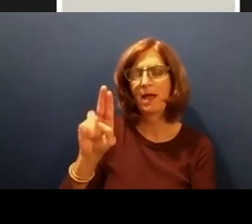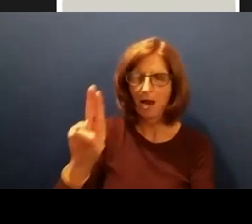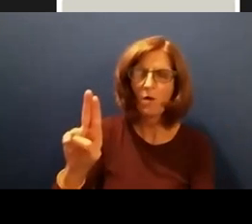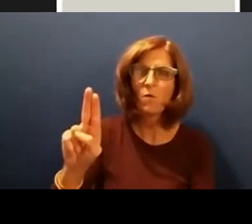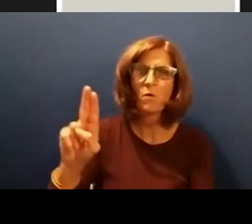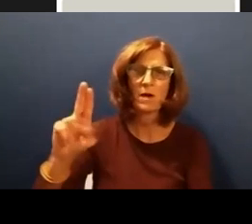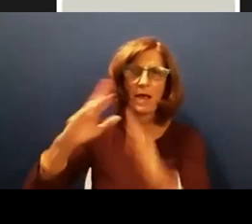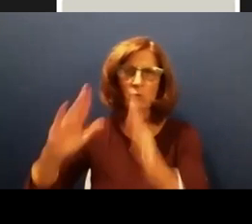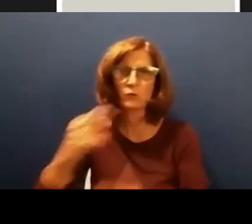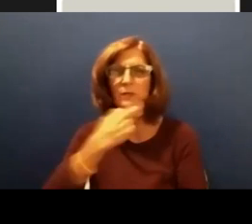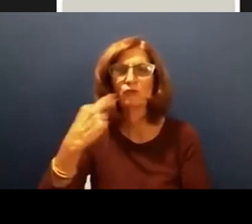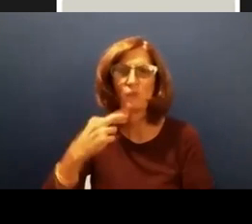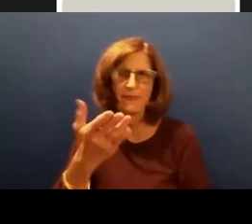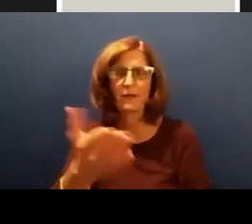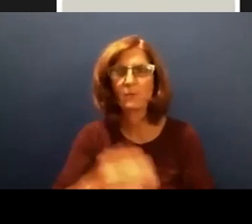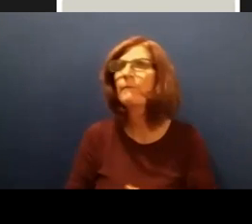Thank you.